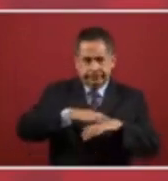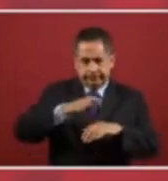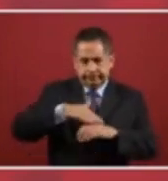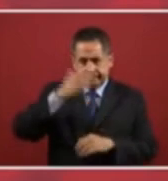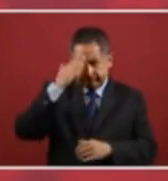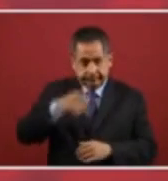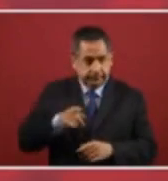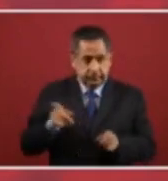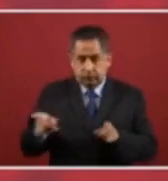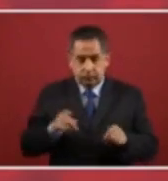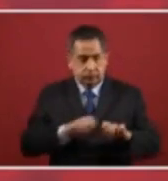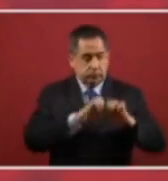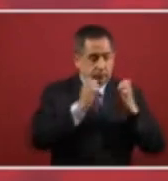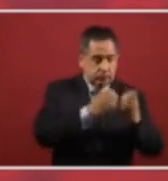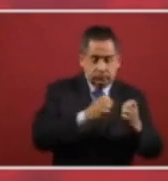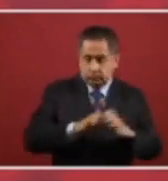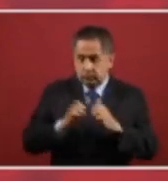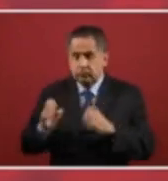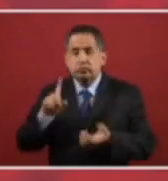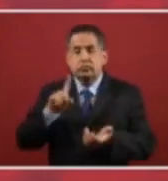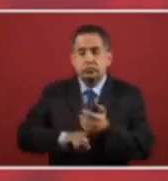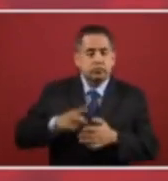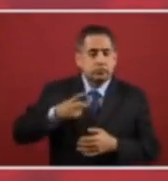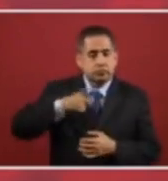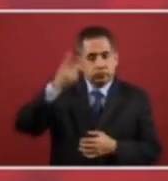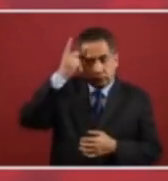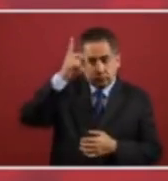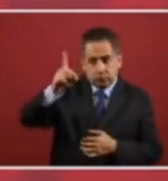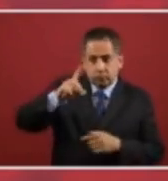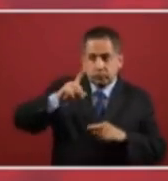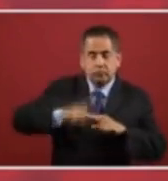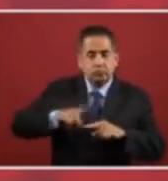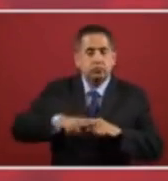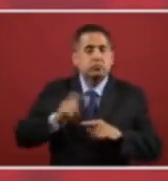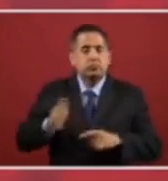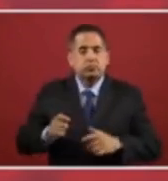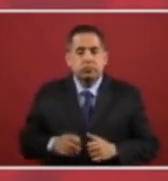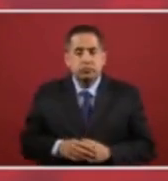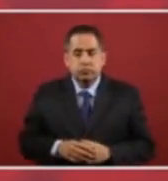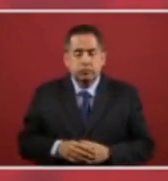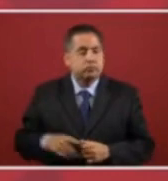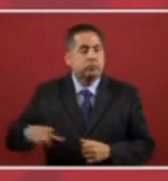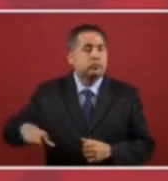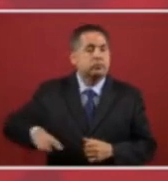which you will find are property